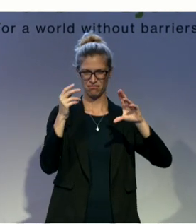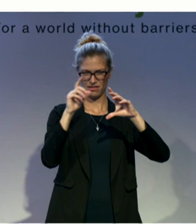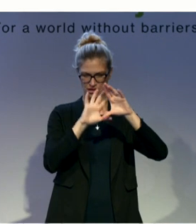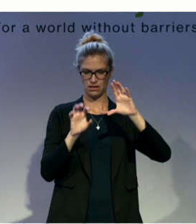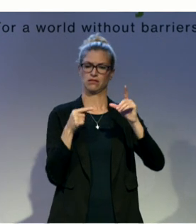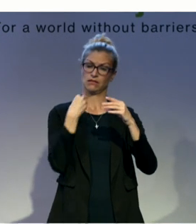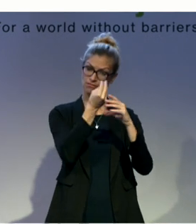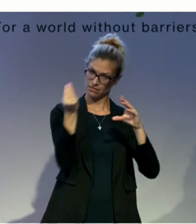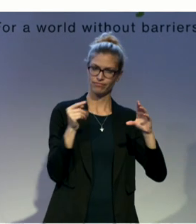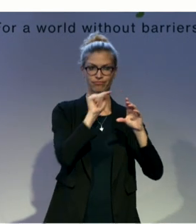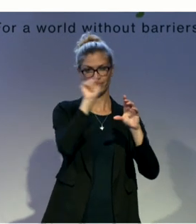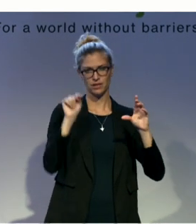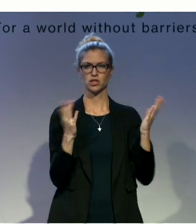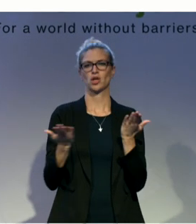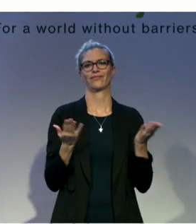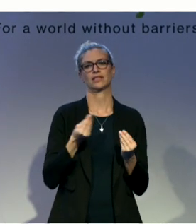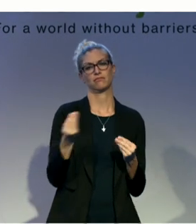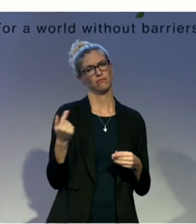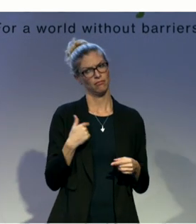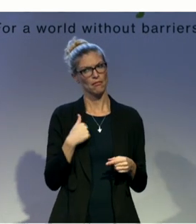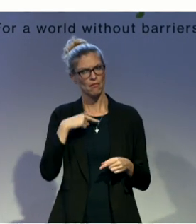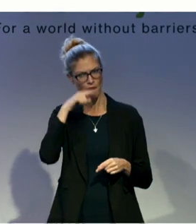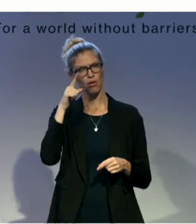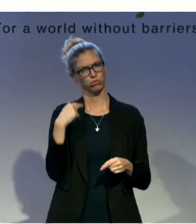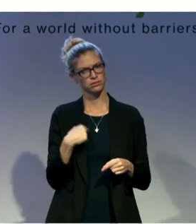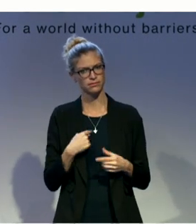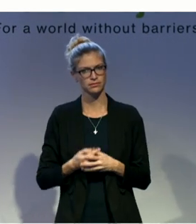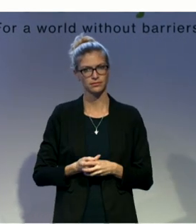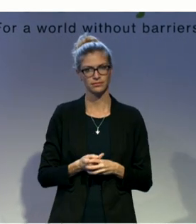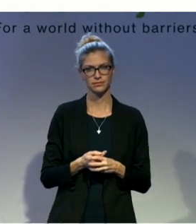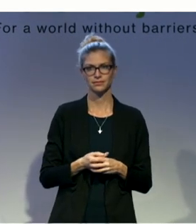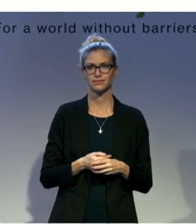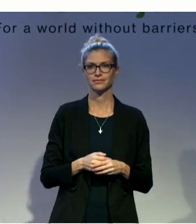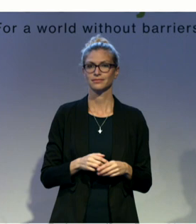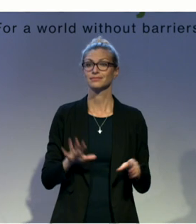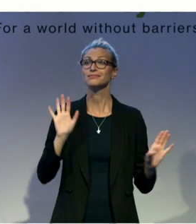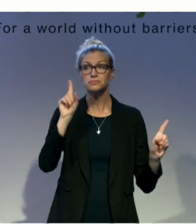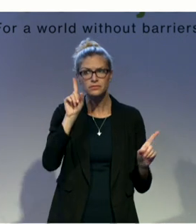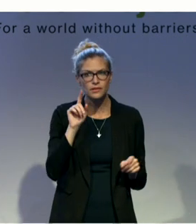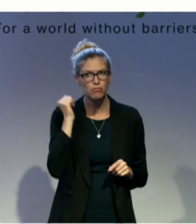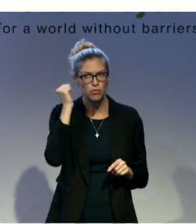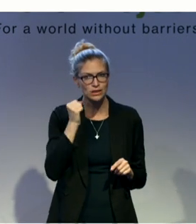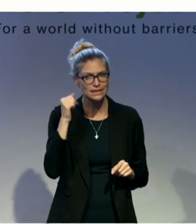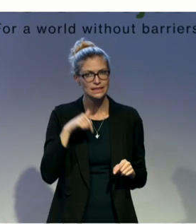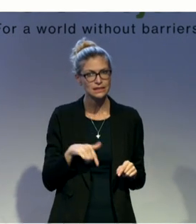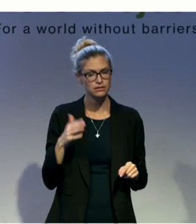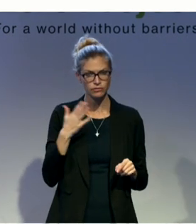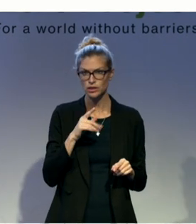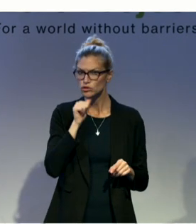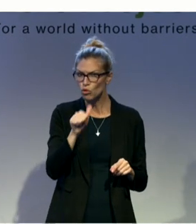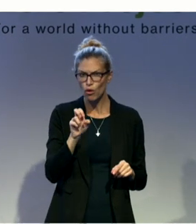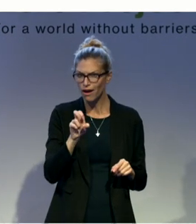We are proud to say that even though Bosnia is a non-EU country, we are associate members of